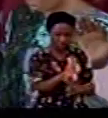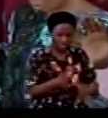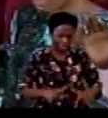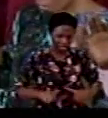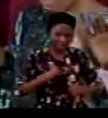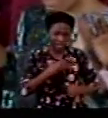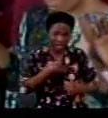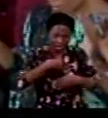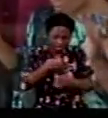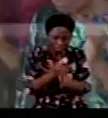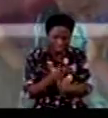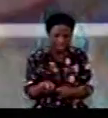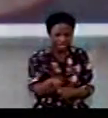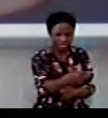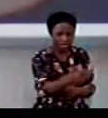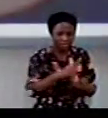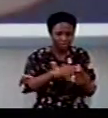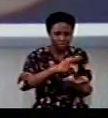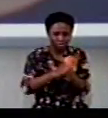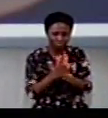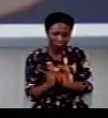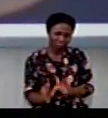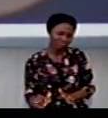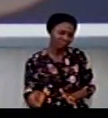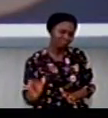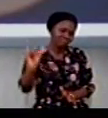higher, highest,